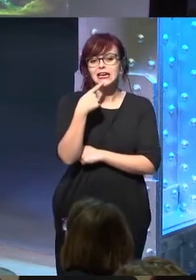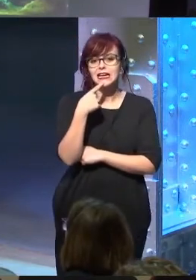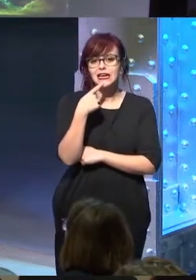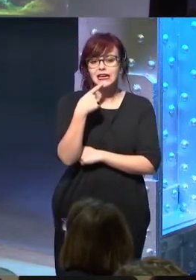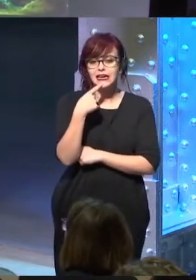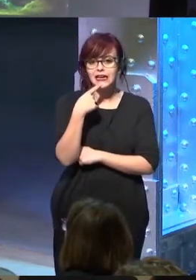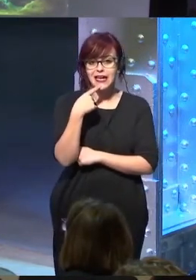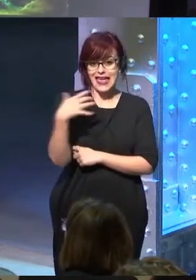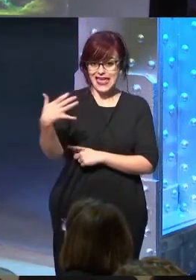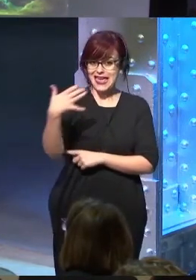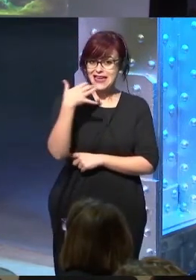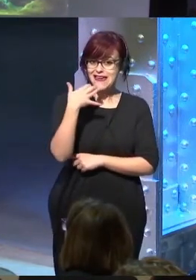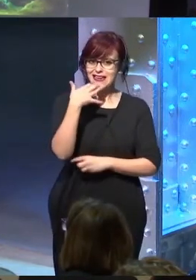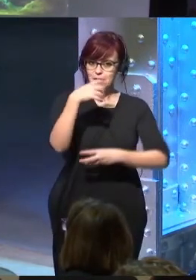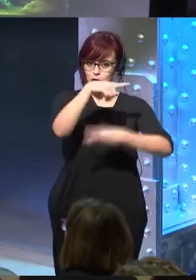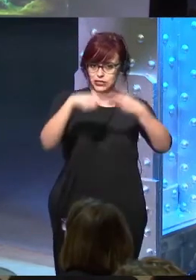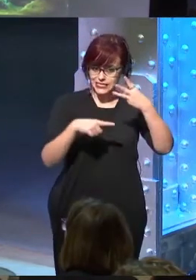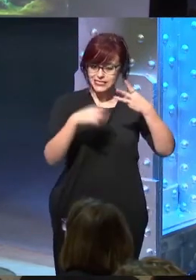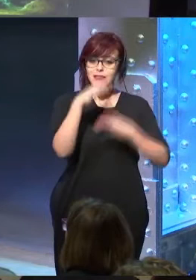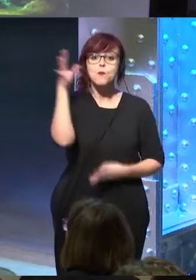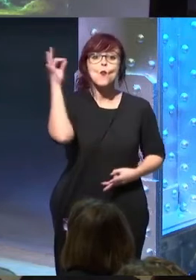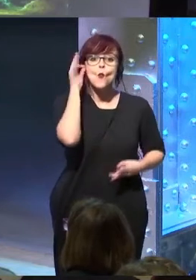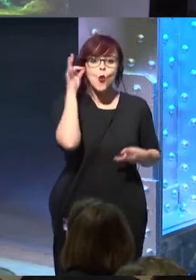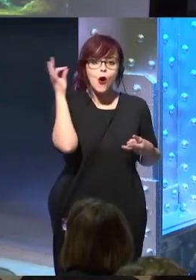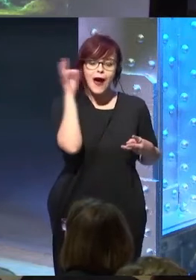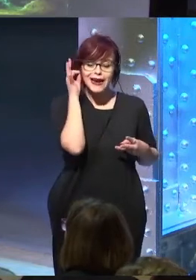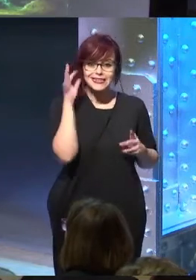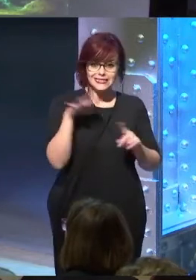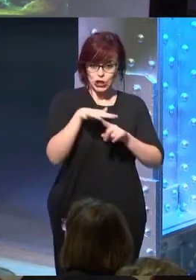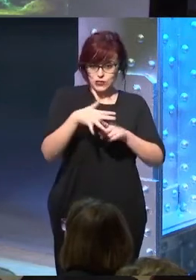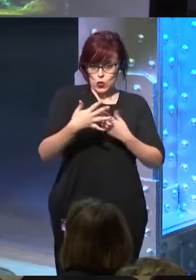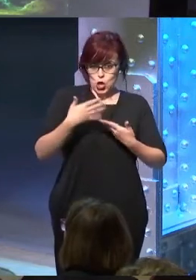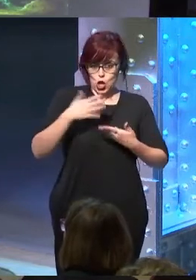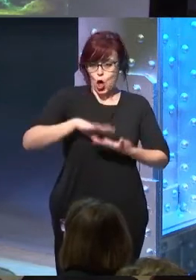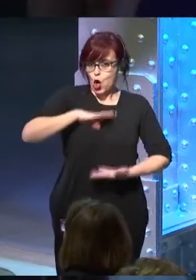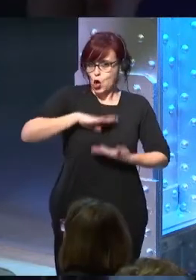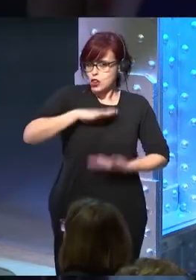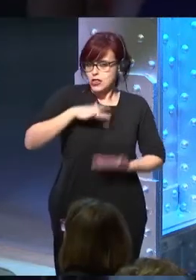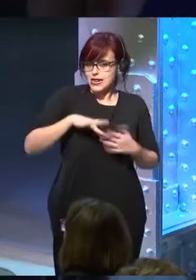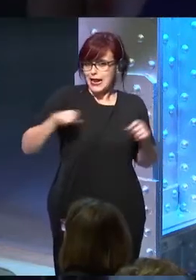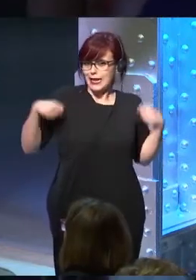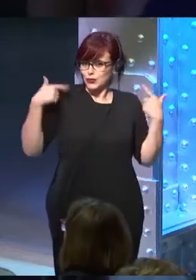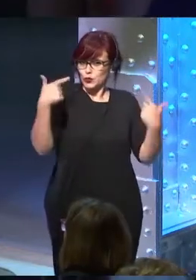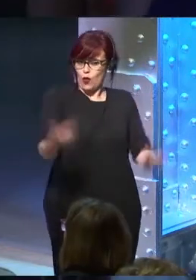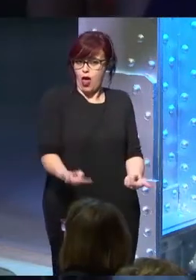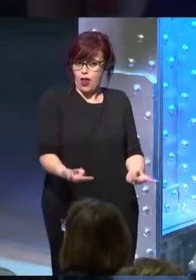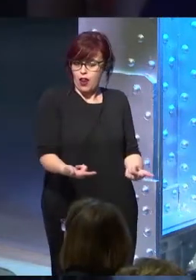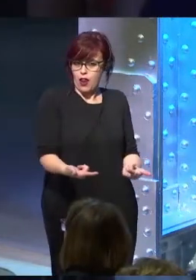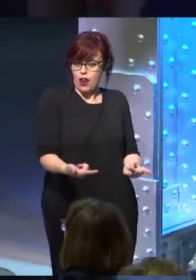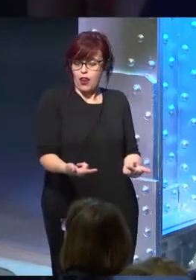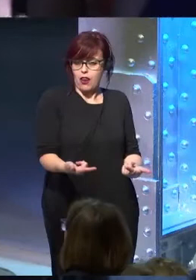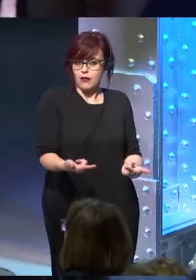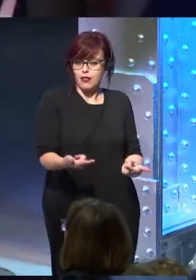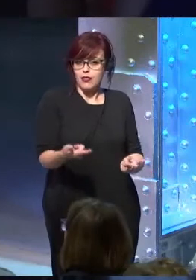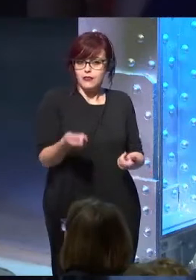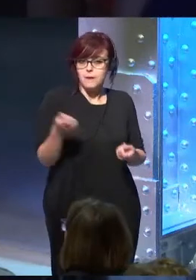women whose natural condition did not manage to keep them silent in the forum. Right?